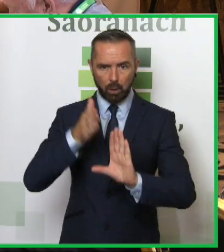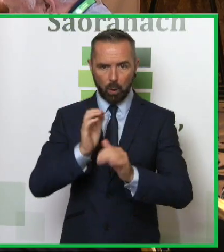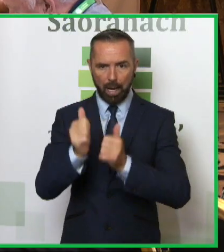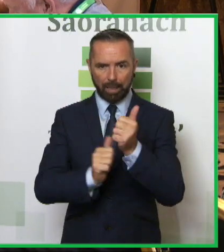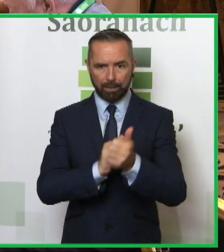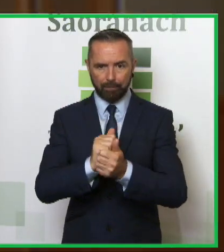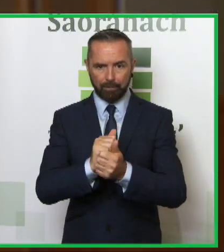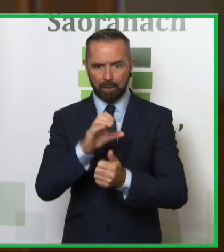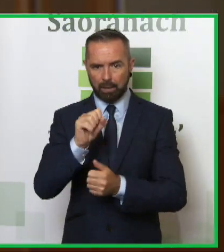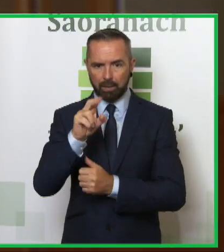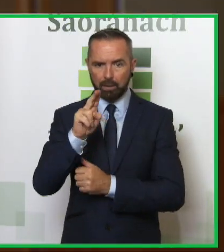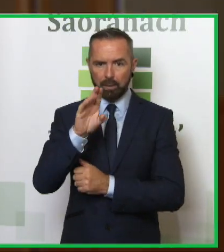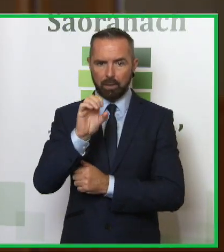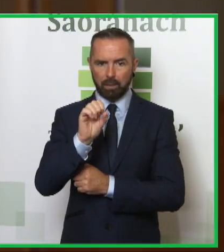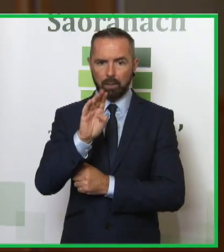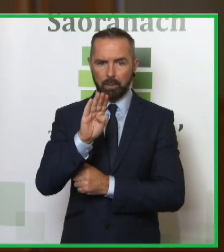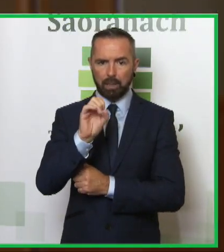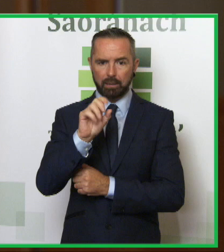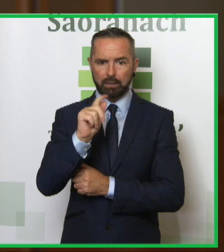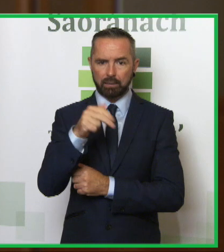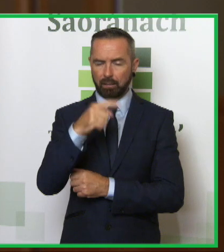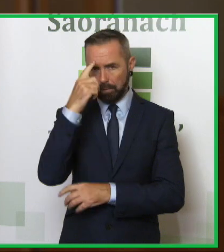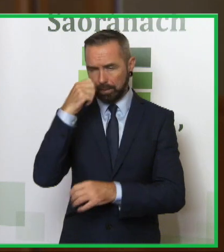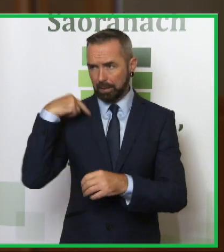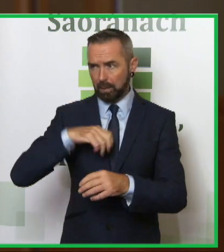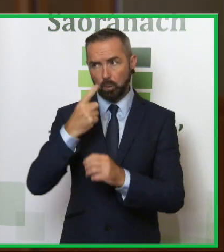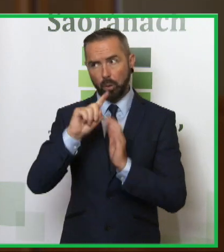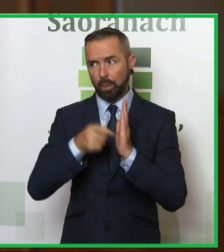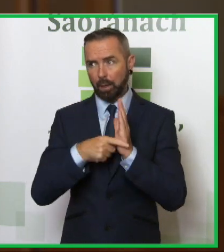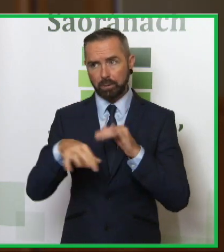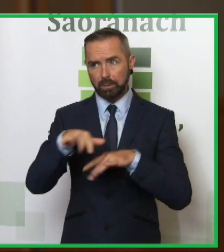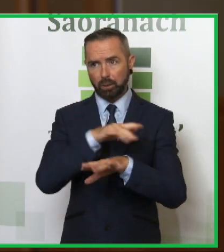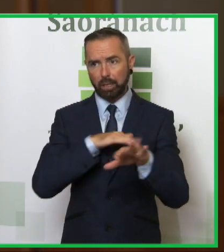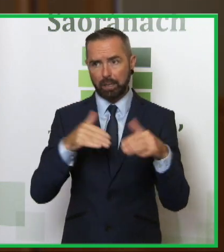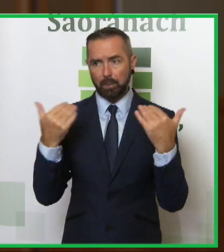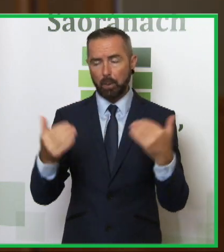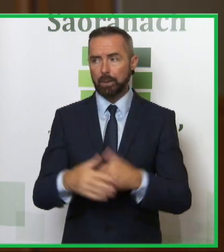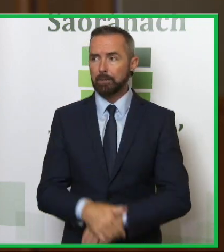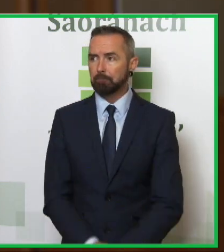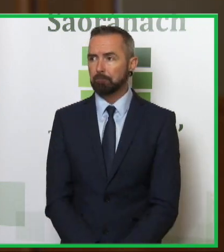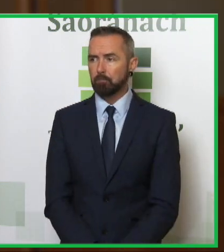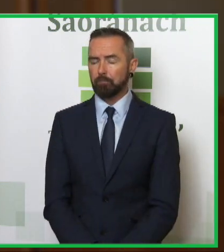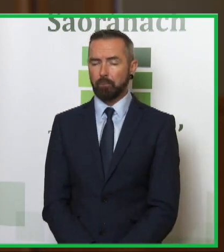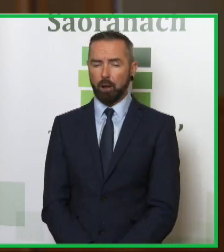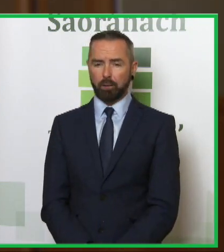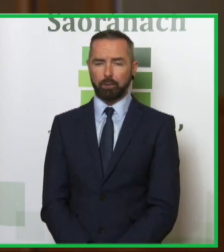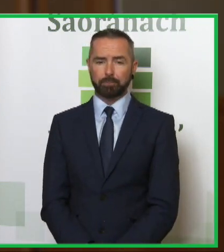And there are, I think, nearly 1,000 in circulation at the moment and growing all the time. So we do have to think